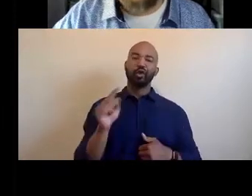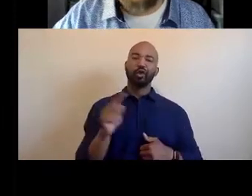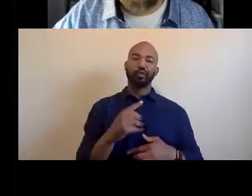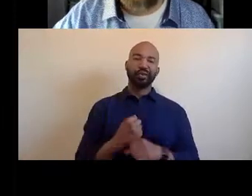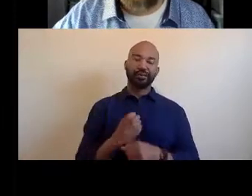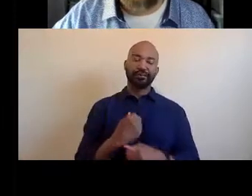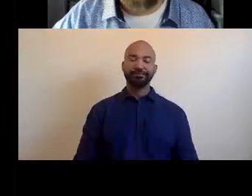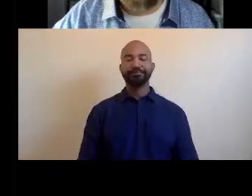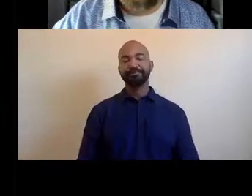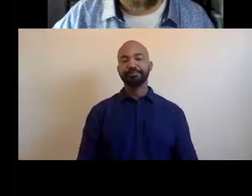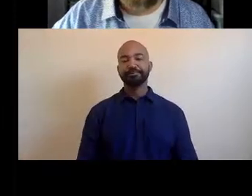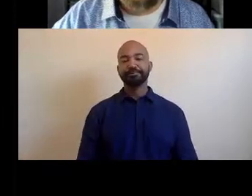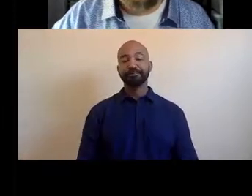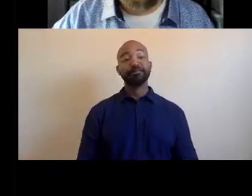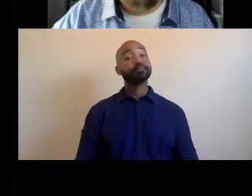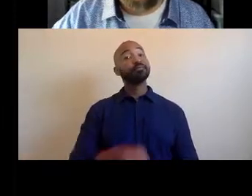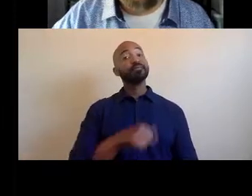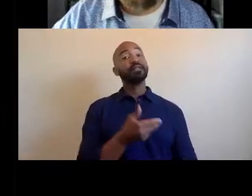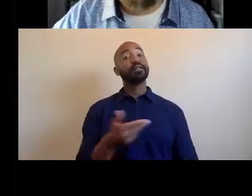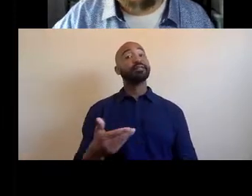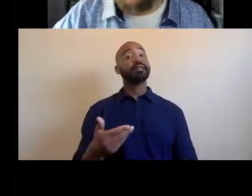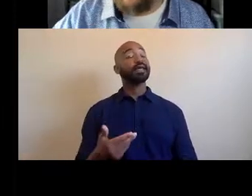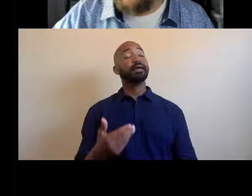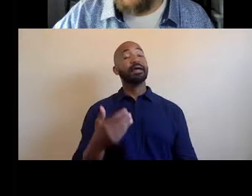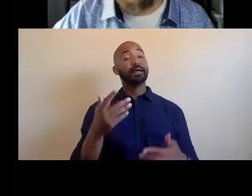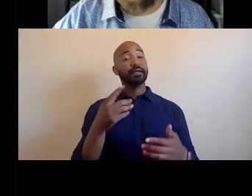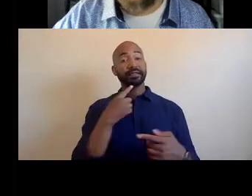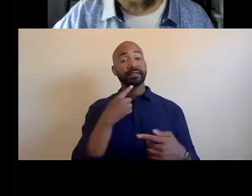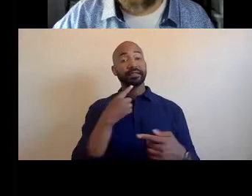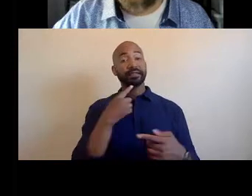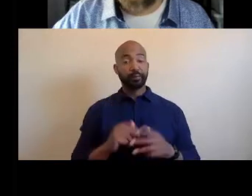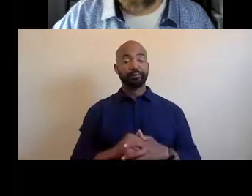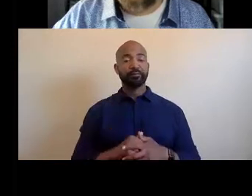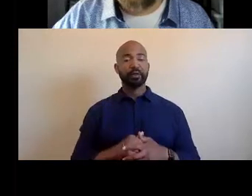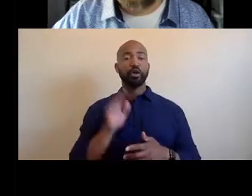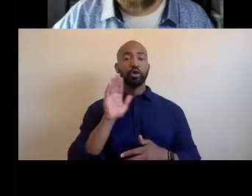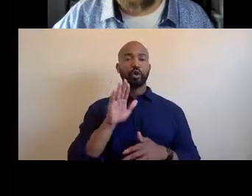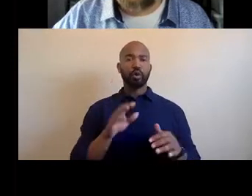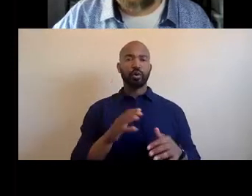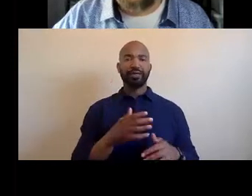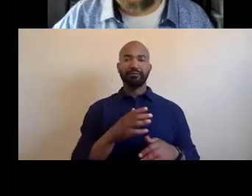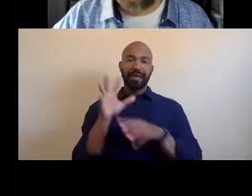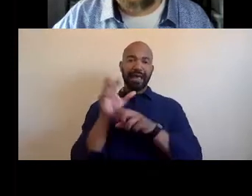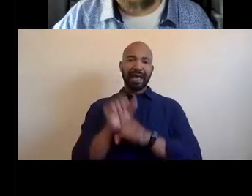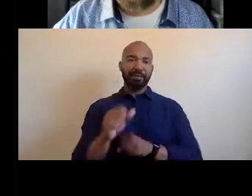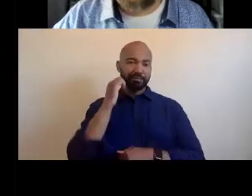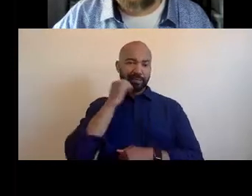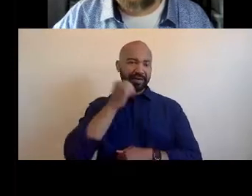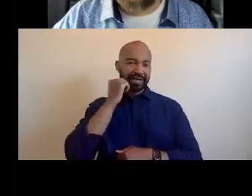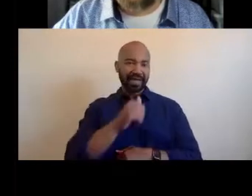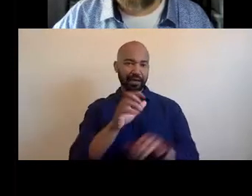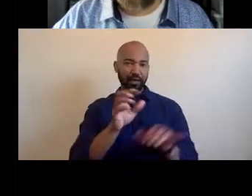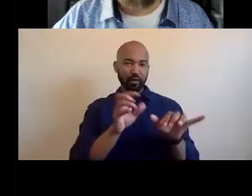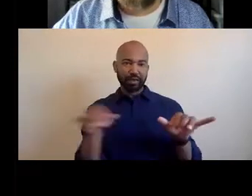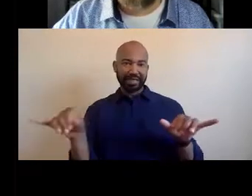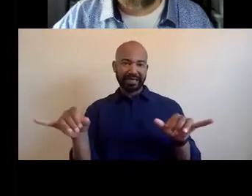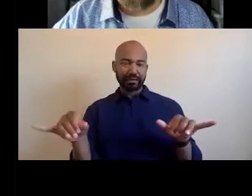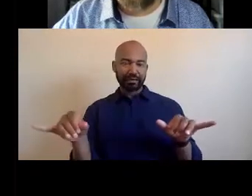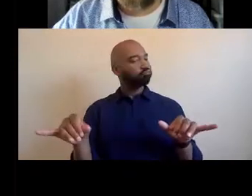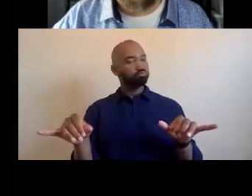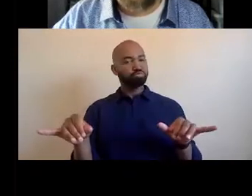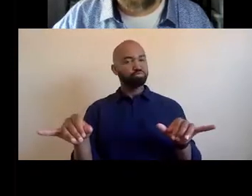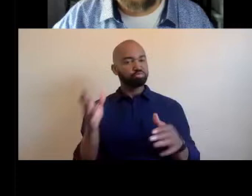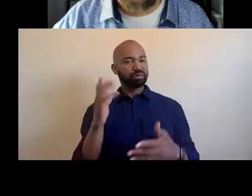is changing your routine. So I had mentioned that cigarette with your cup of coffee in the morning. I like to call those trigger cigarettes.